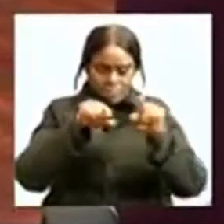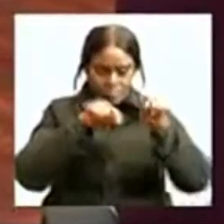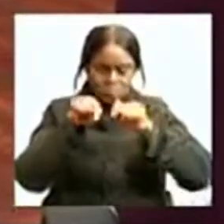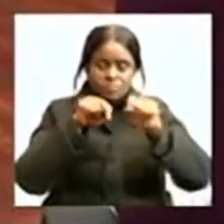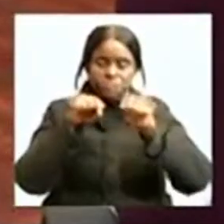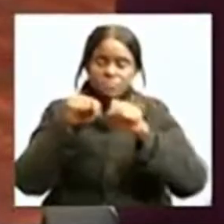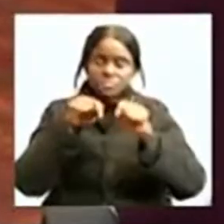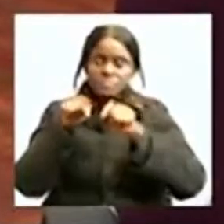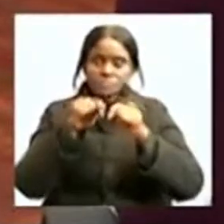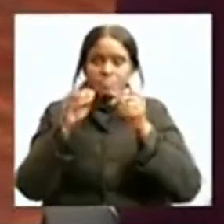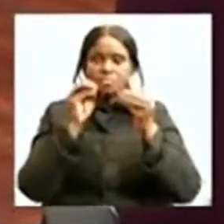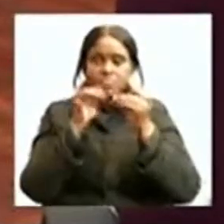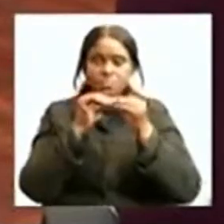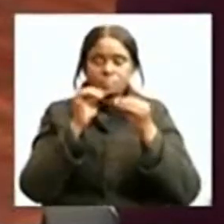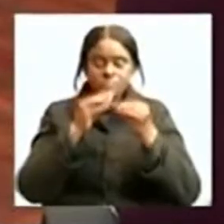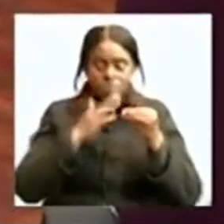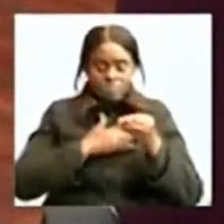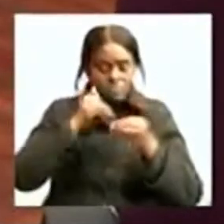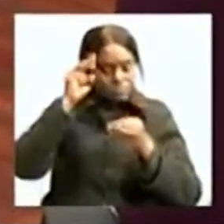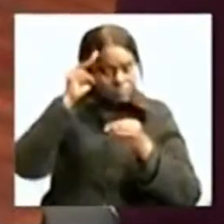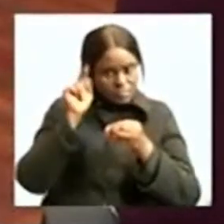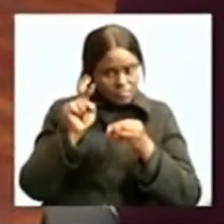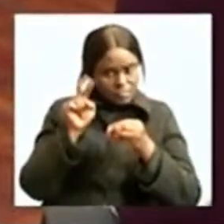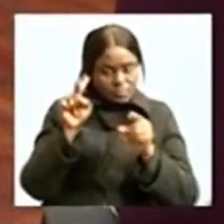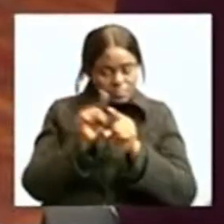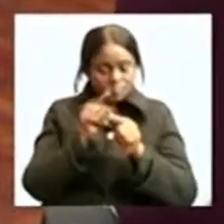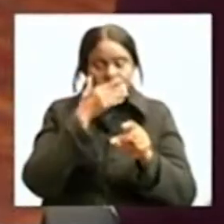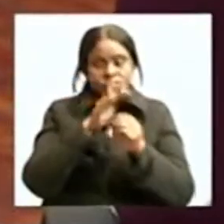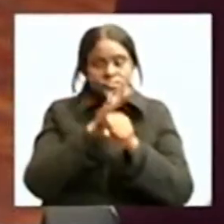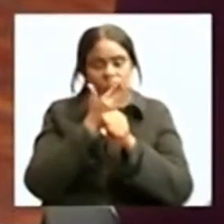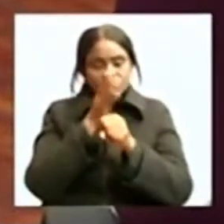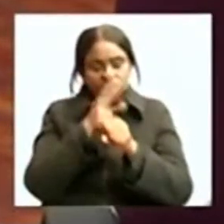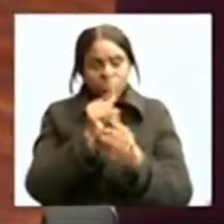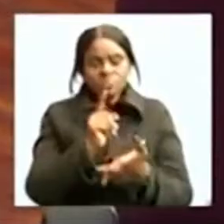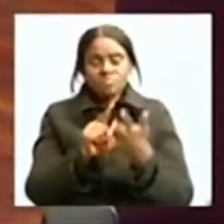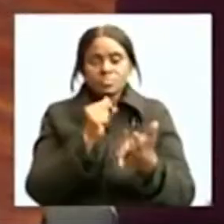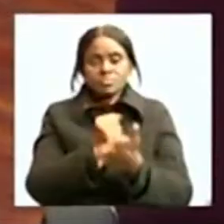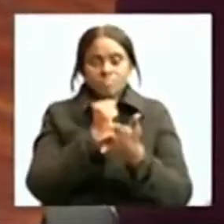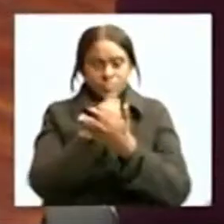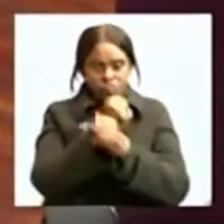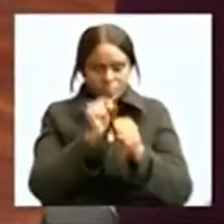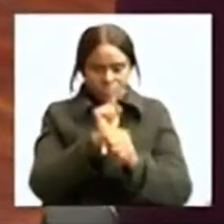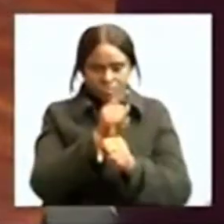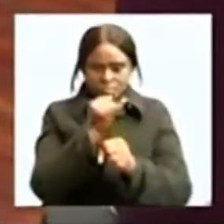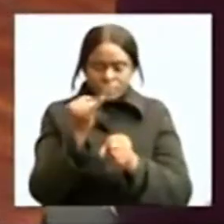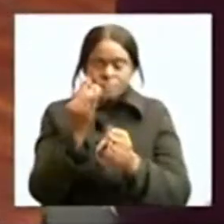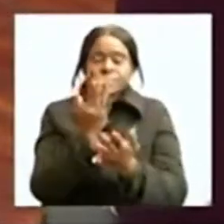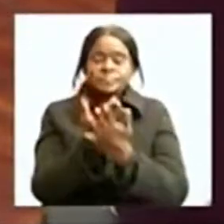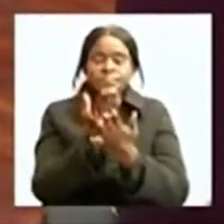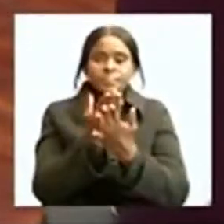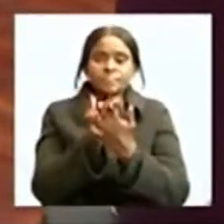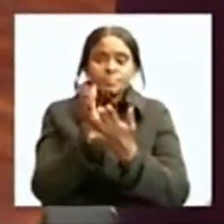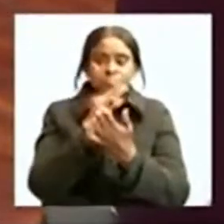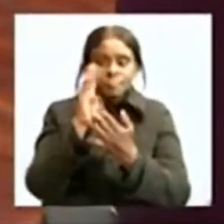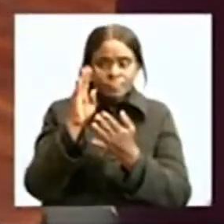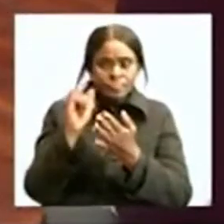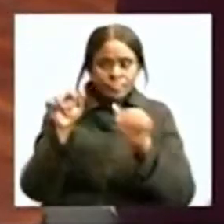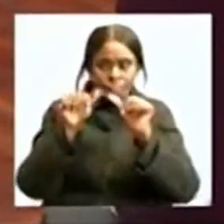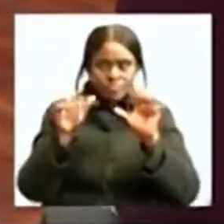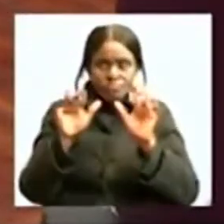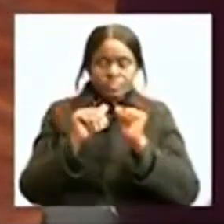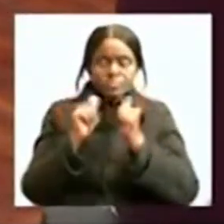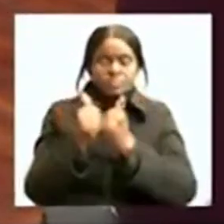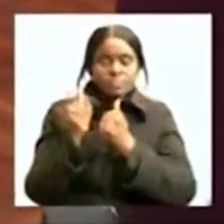controls. My ministry is committed to addressing these issues as recommended by the Auditor